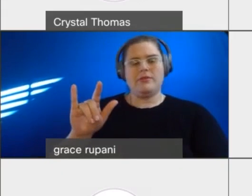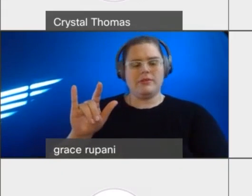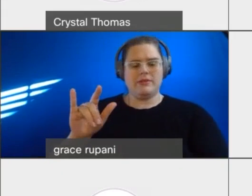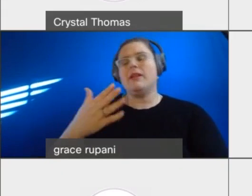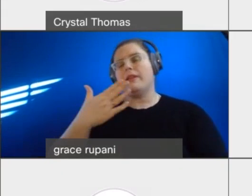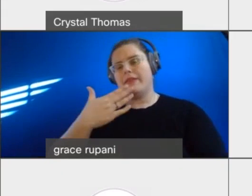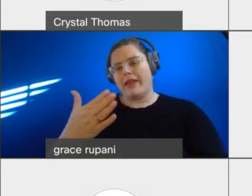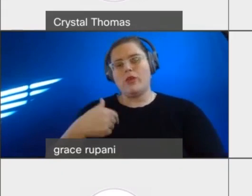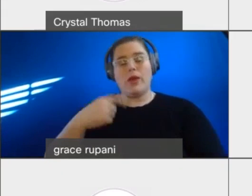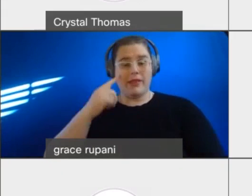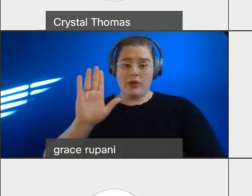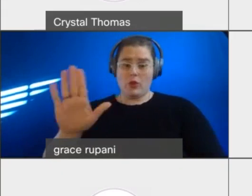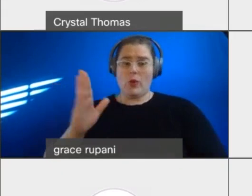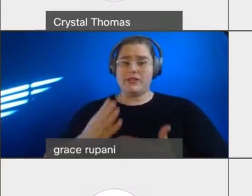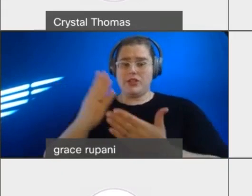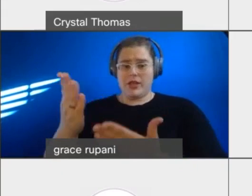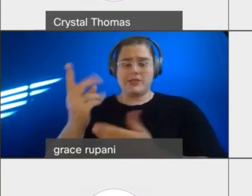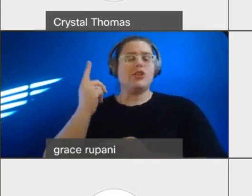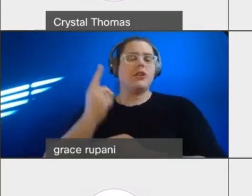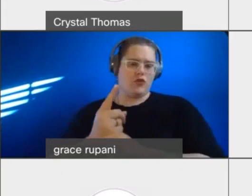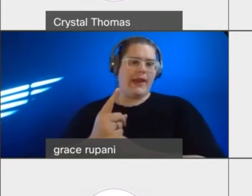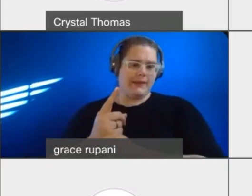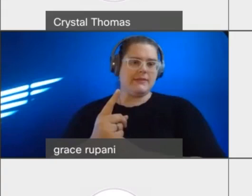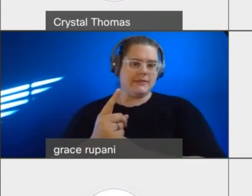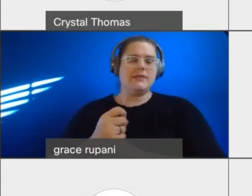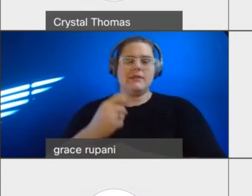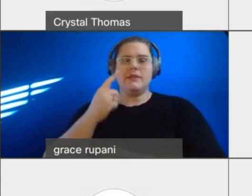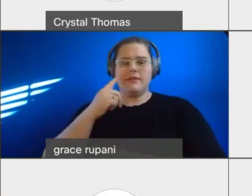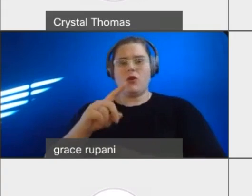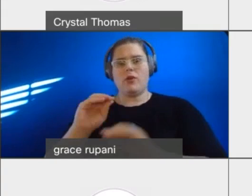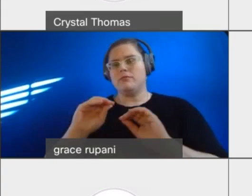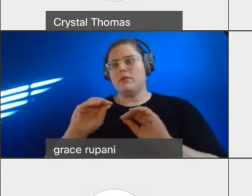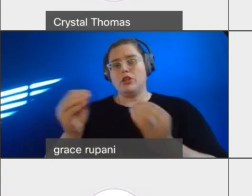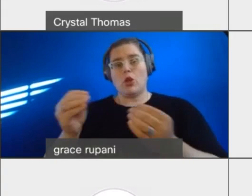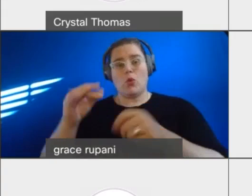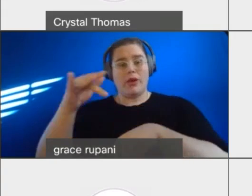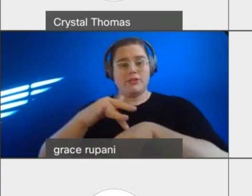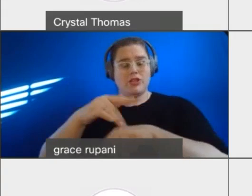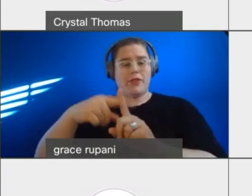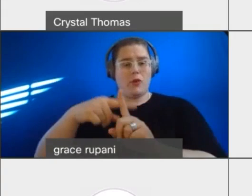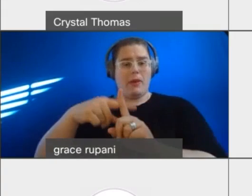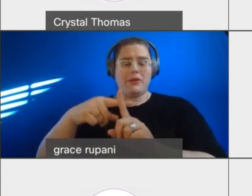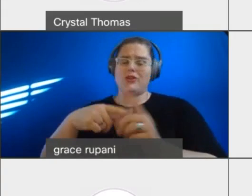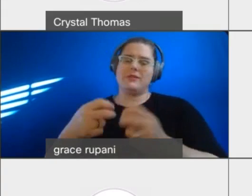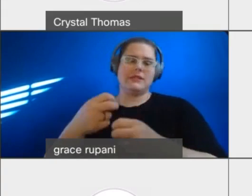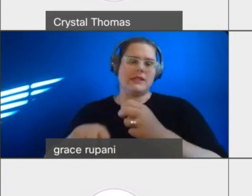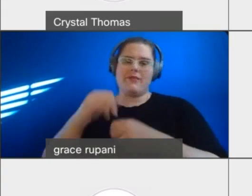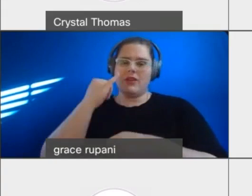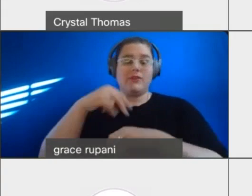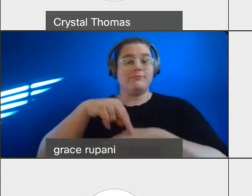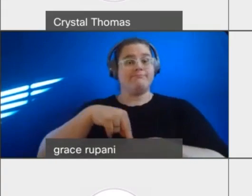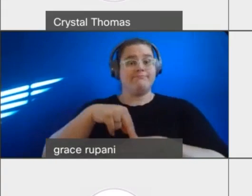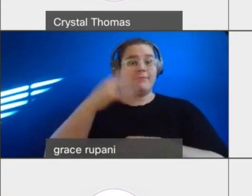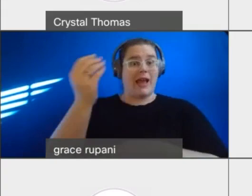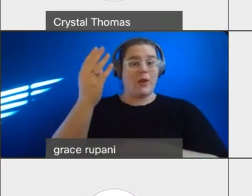your suggestion is correct. For no-touch thermometers, it's going to be really difficult to get an accurate reading if you're standing outdoors and it's winter